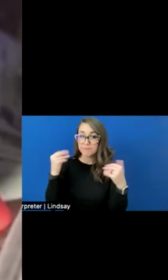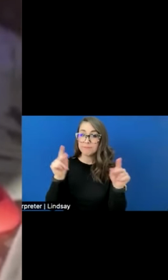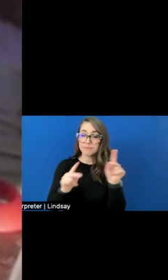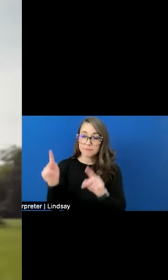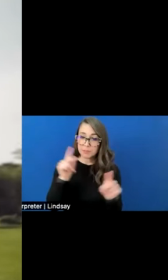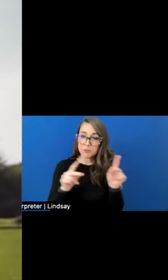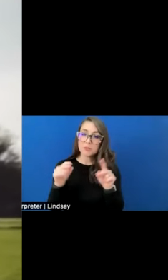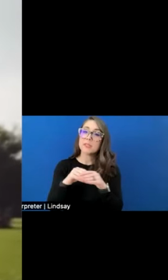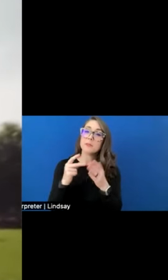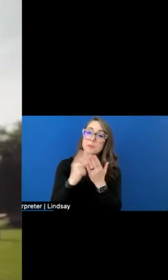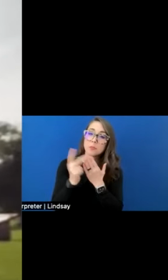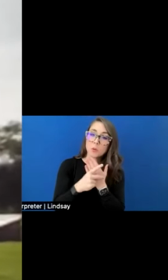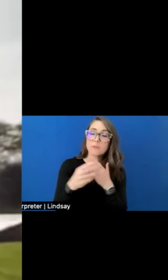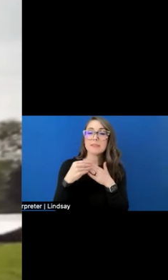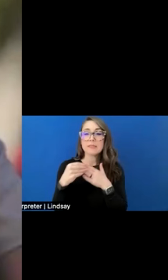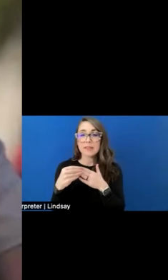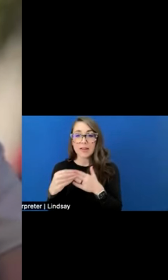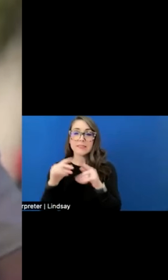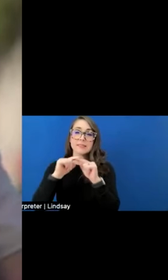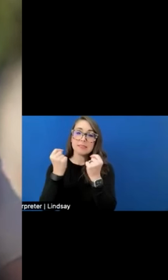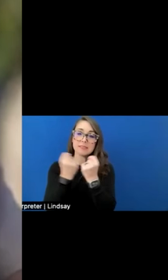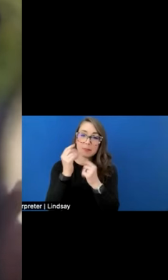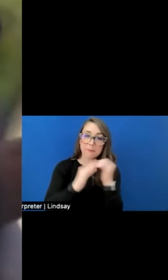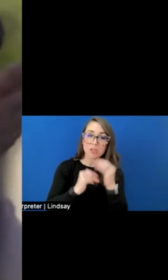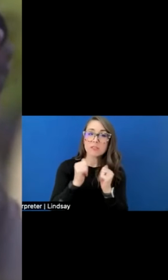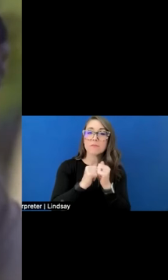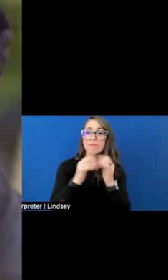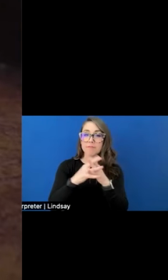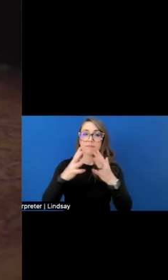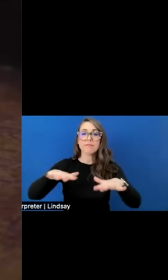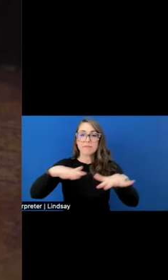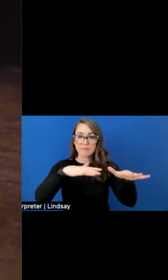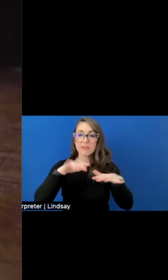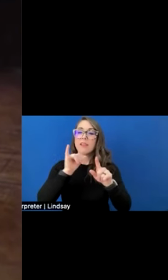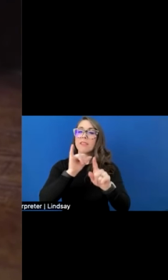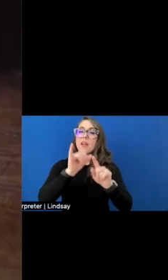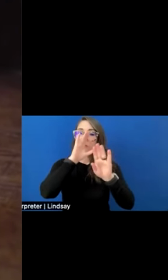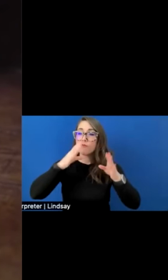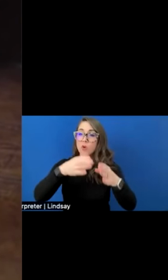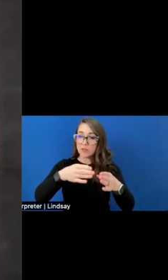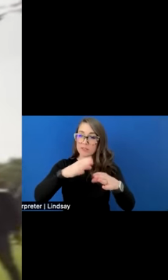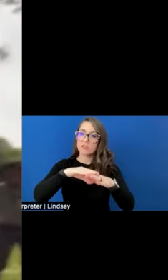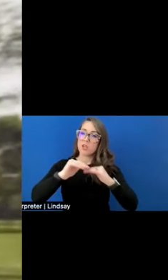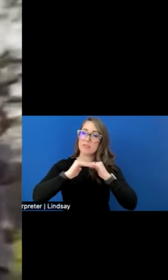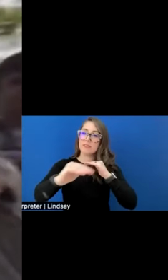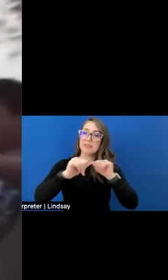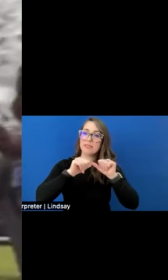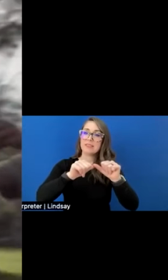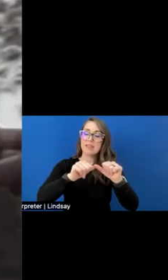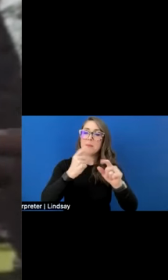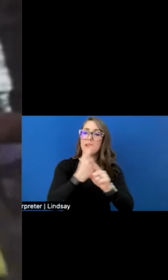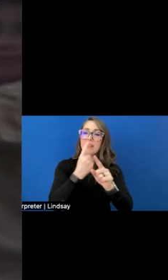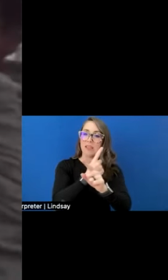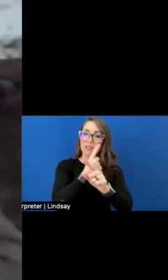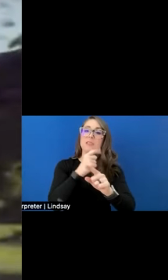team building efforts. And the focus is on the sustainability of the park, and they're focusing on the younger generation because they're going to be